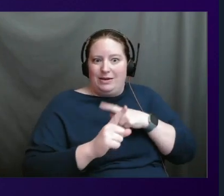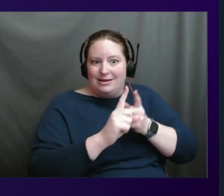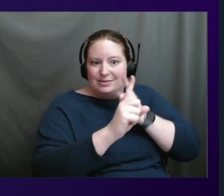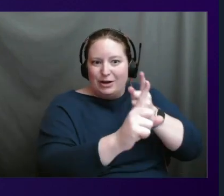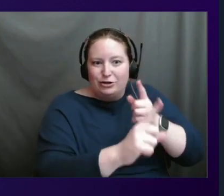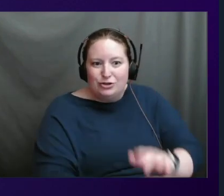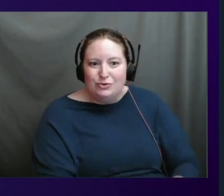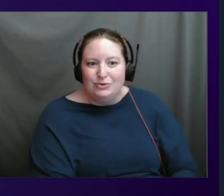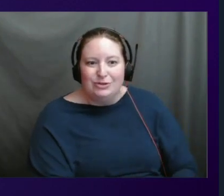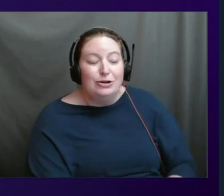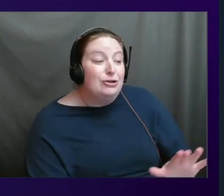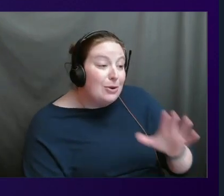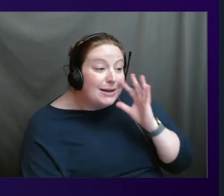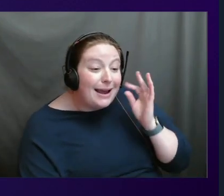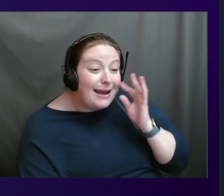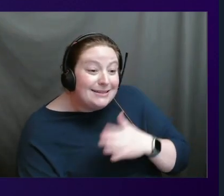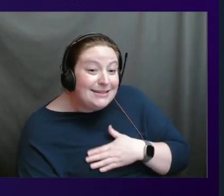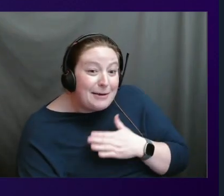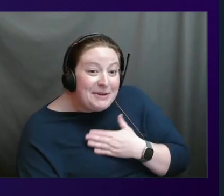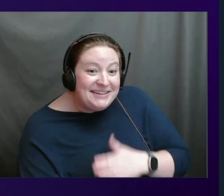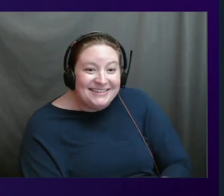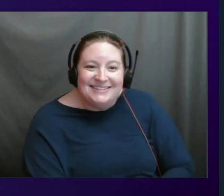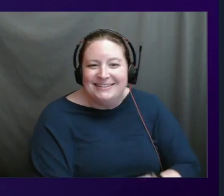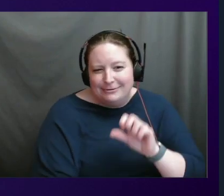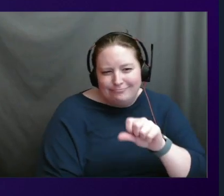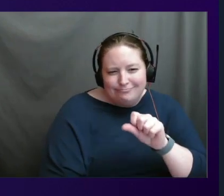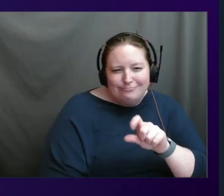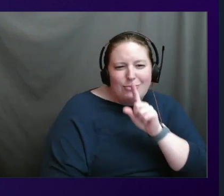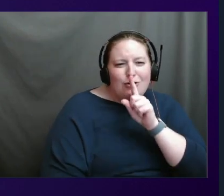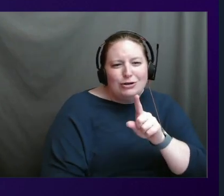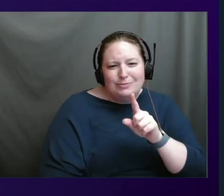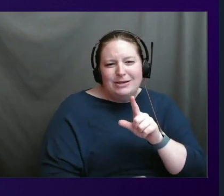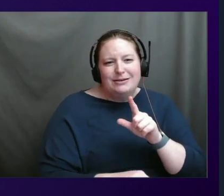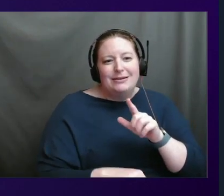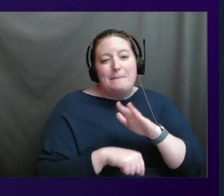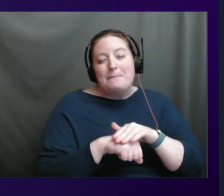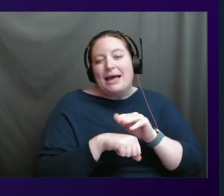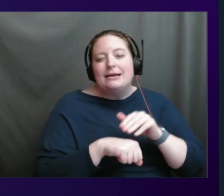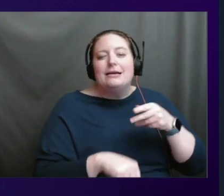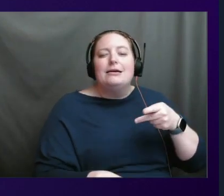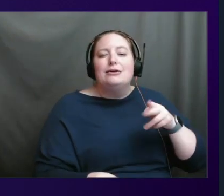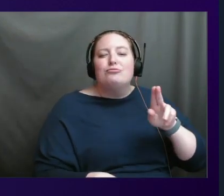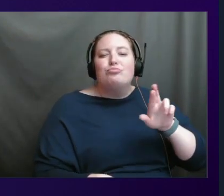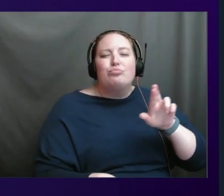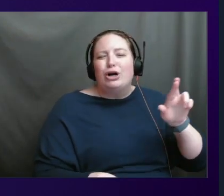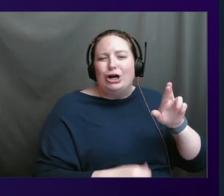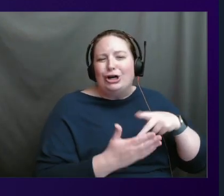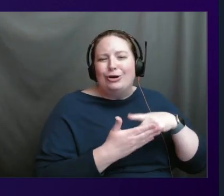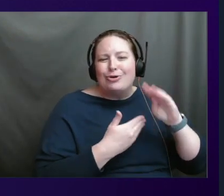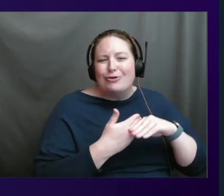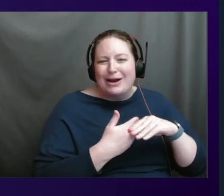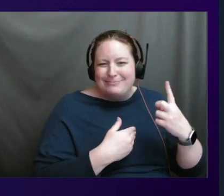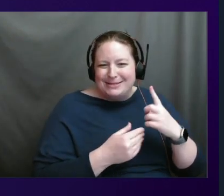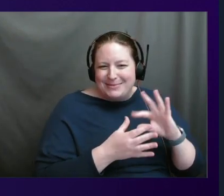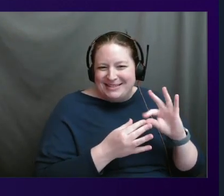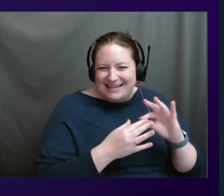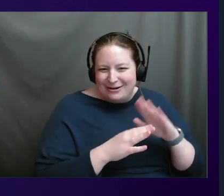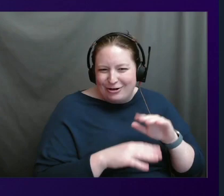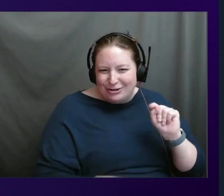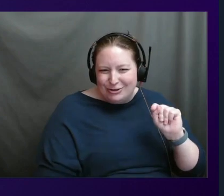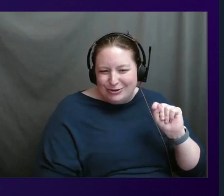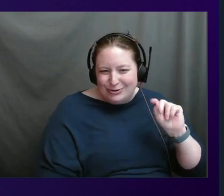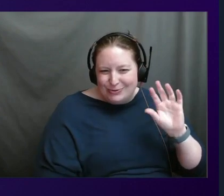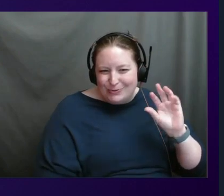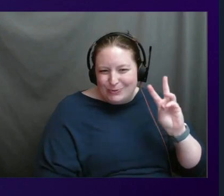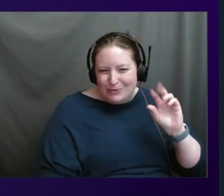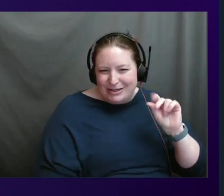probably happy about it. Yeah. My ultimate pet programmer, or per programmer, someone said on Twitter. So good, so good. For